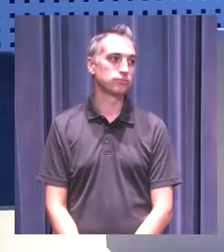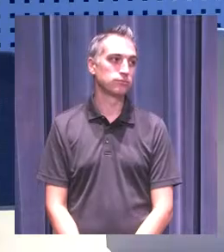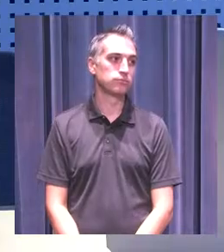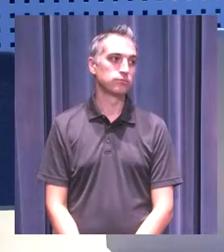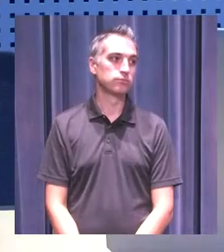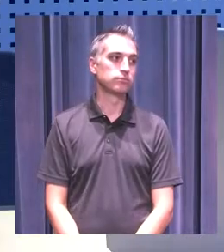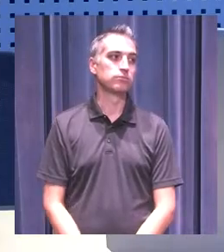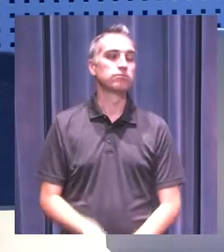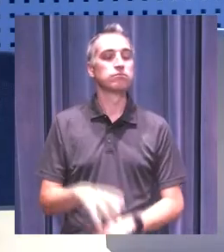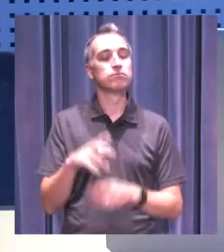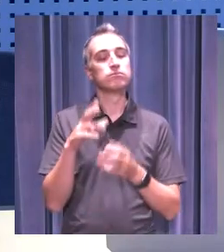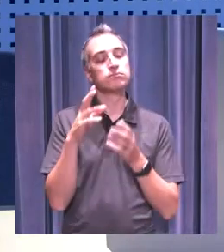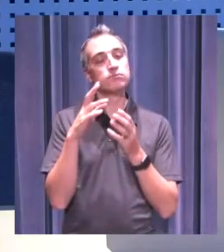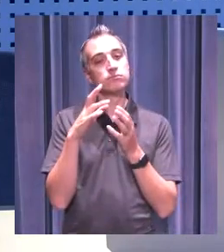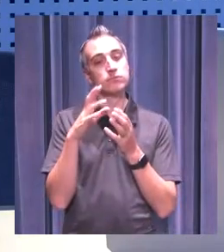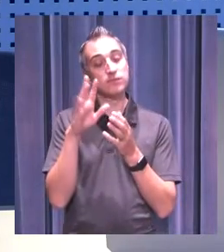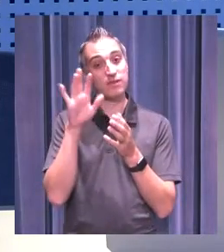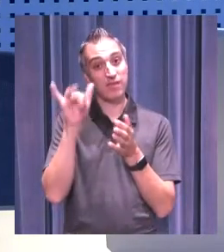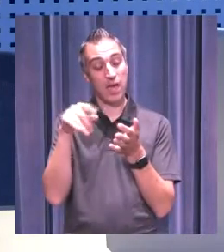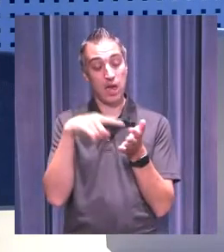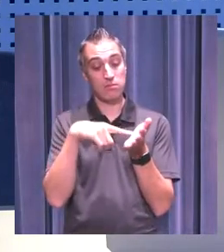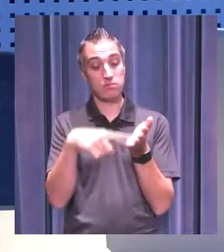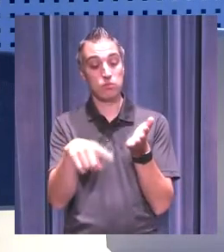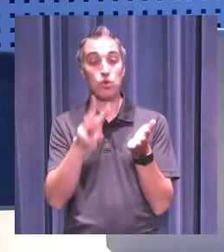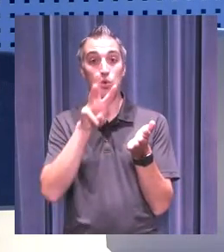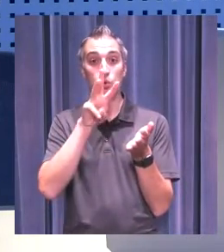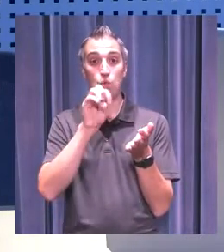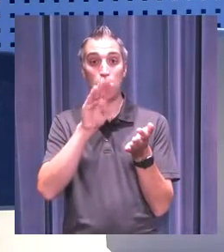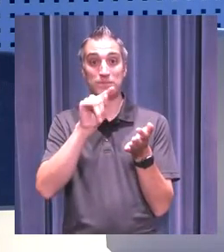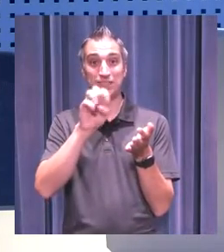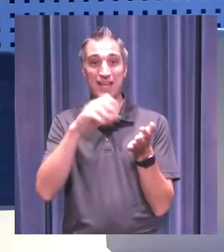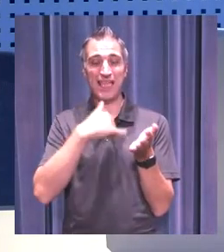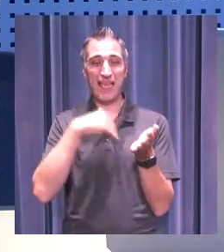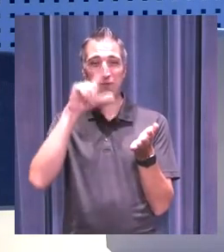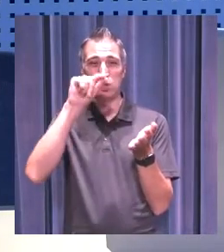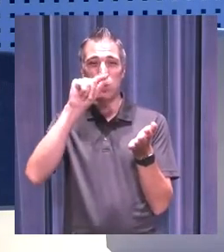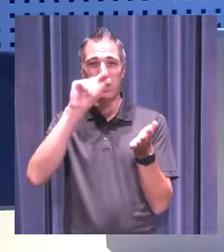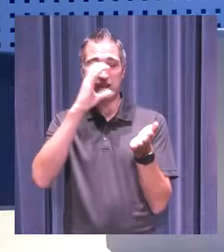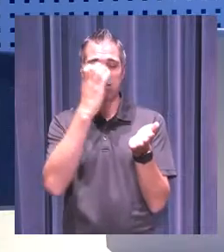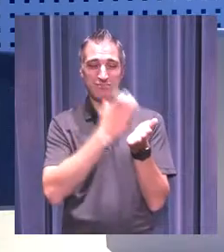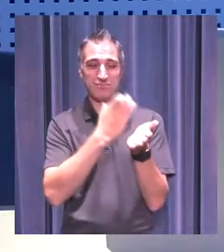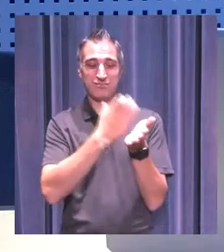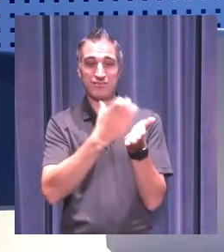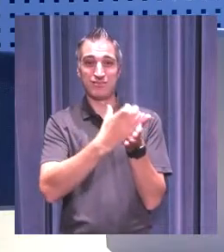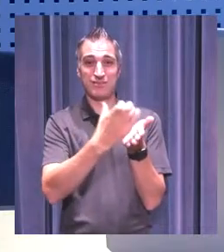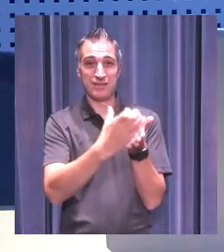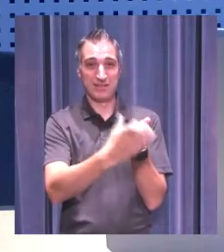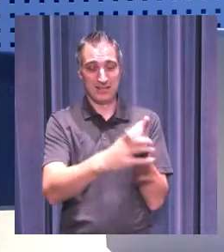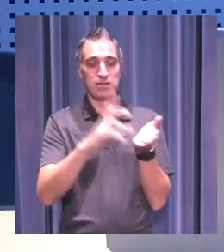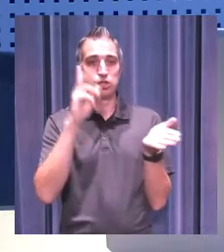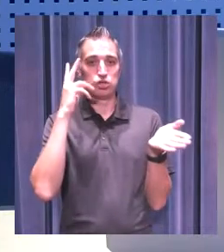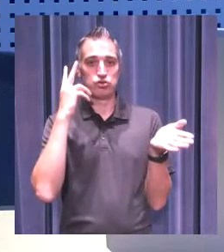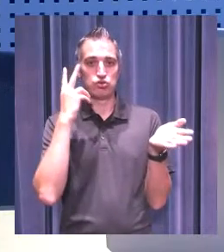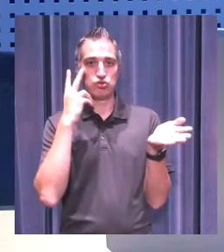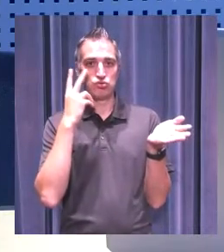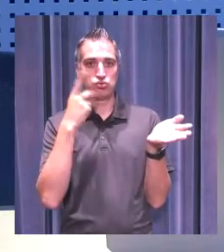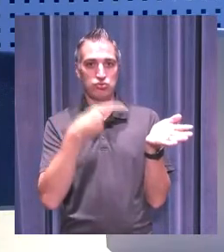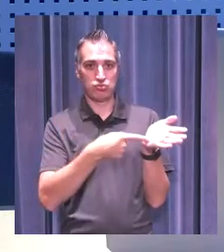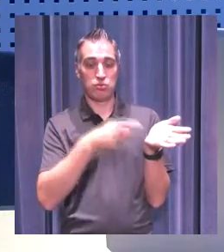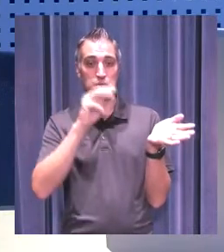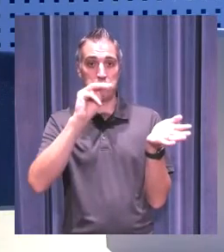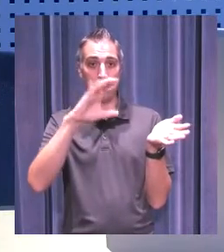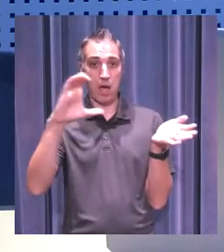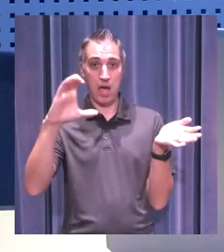Just to note, on that website, there are about 20 entities whose logos appear on that website. Mott